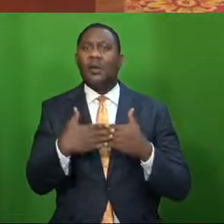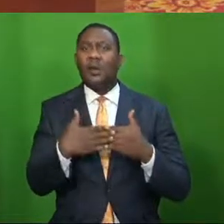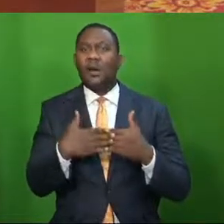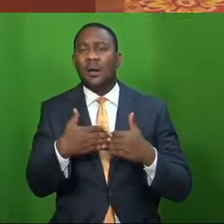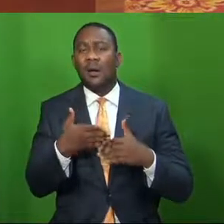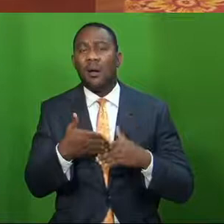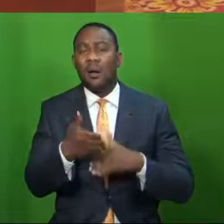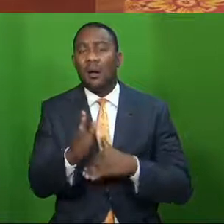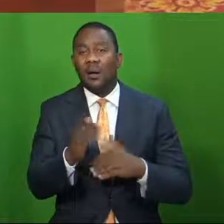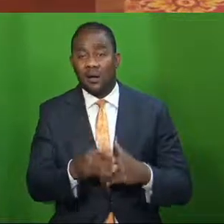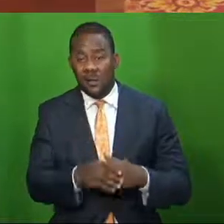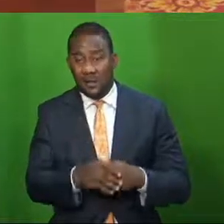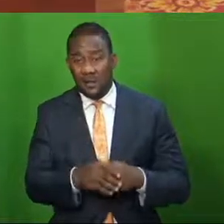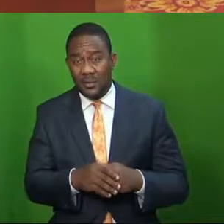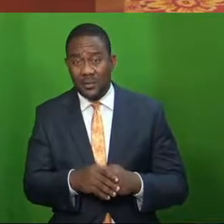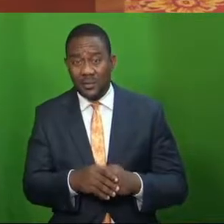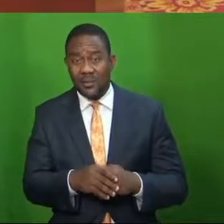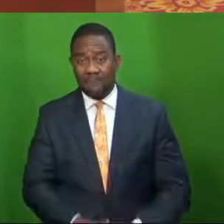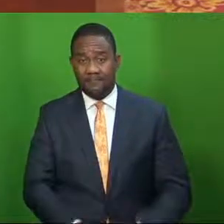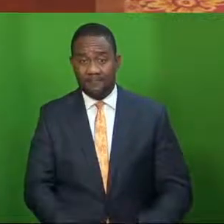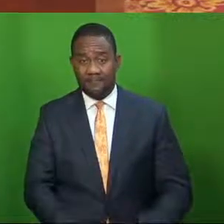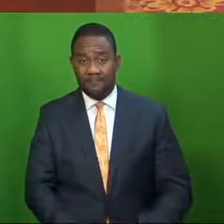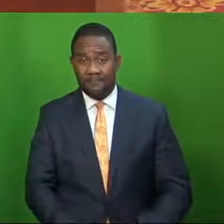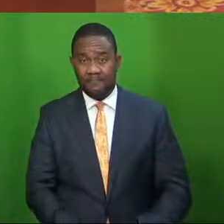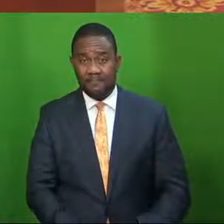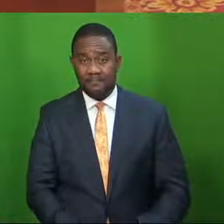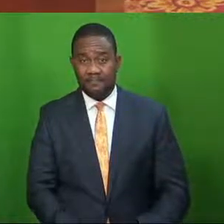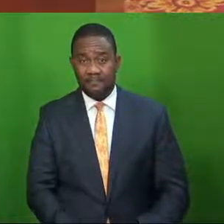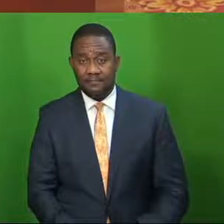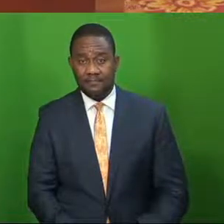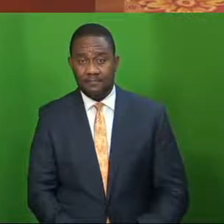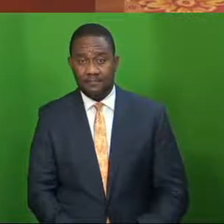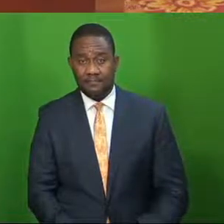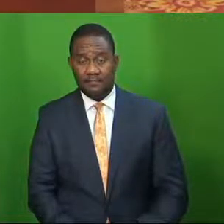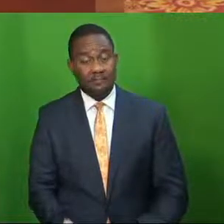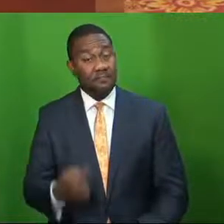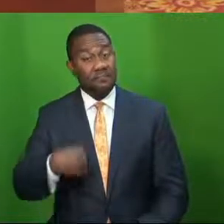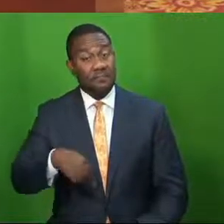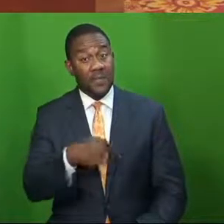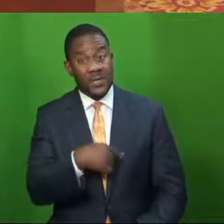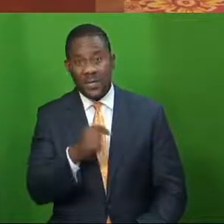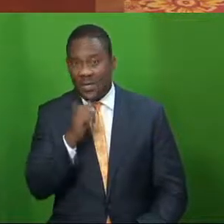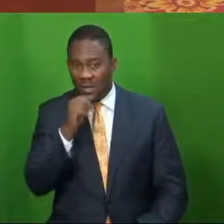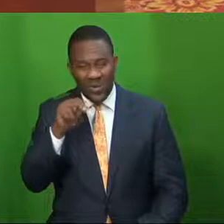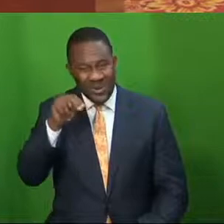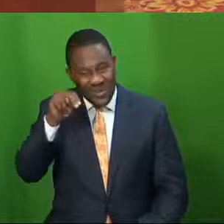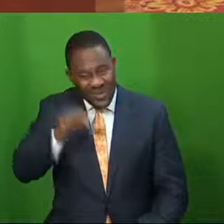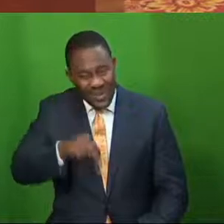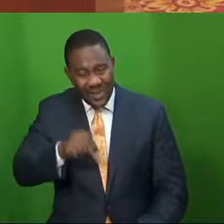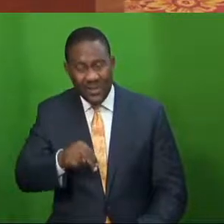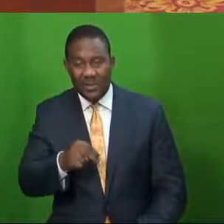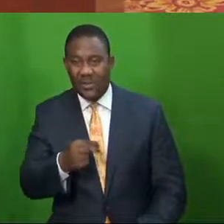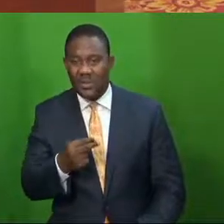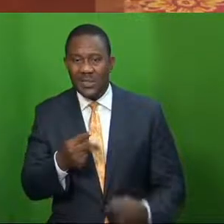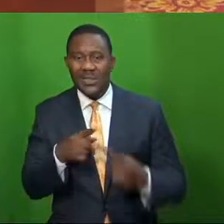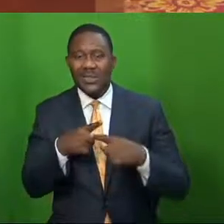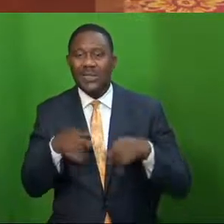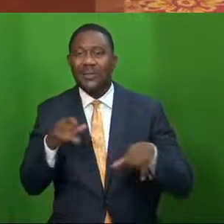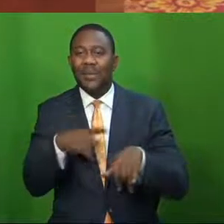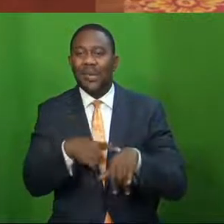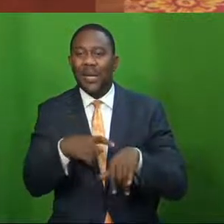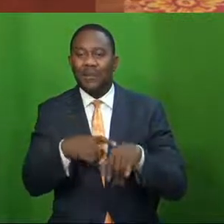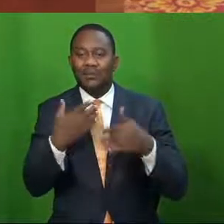on the strength of the system, all of us are not going to be at the center. So we're going to